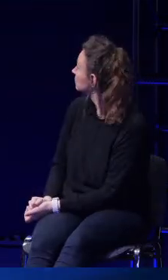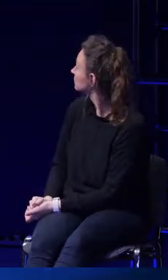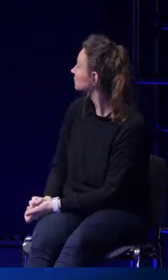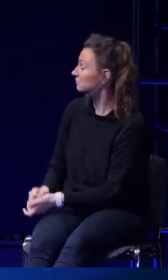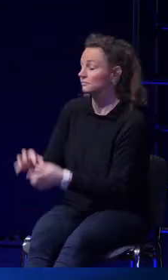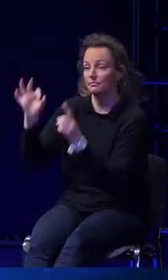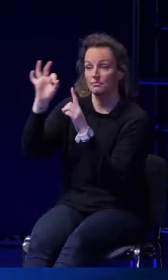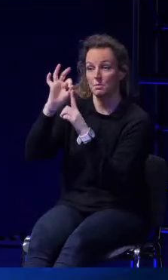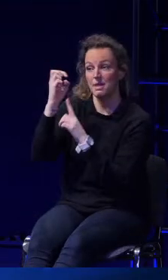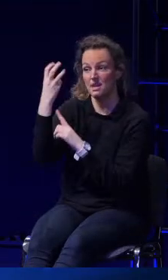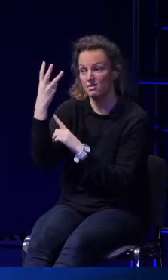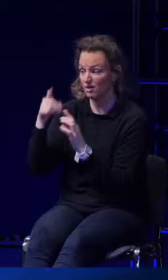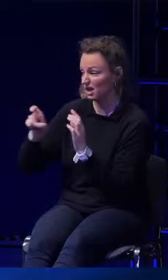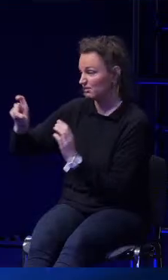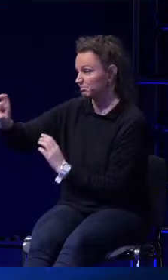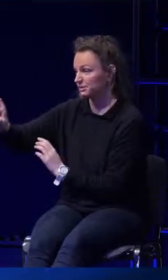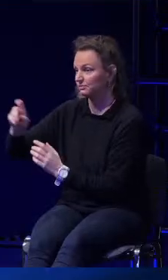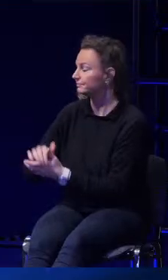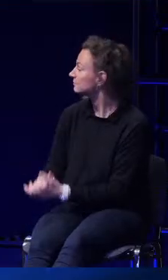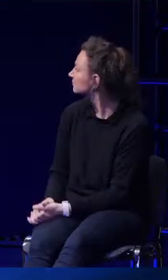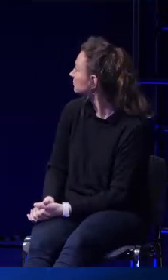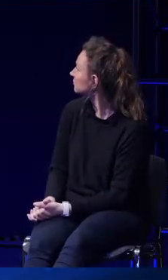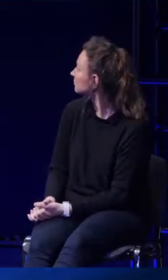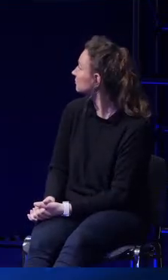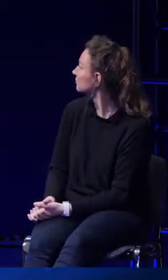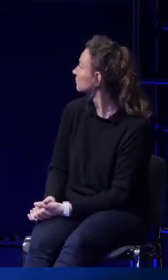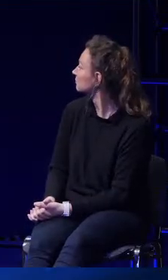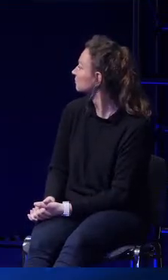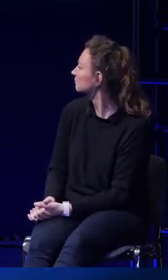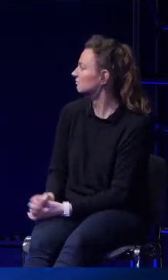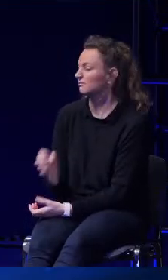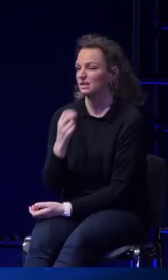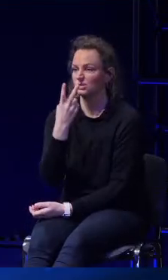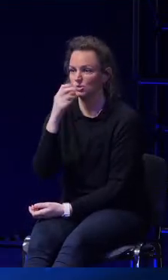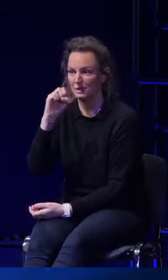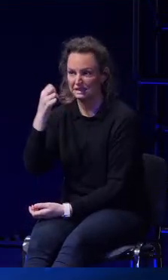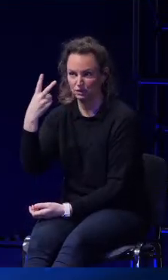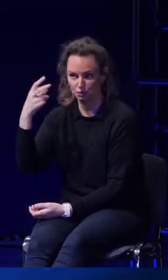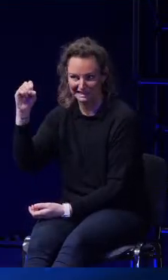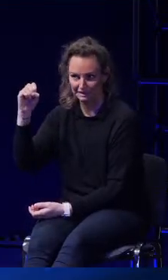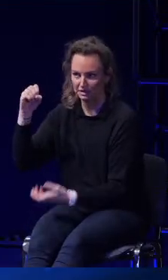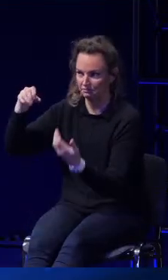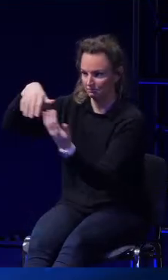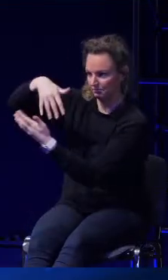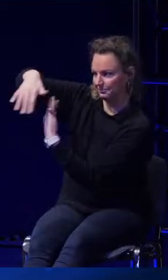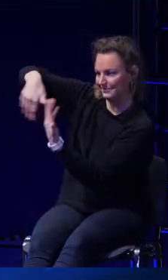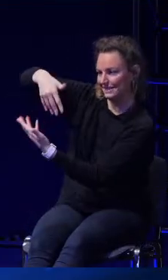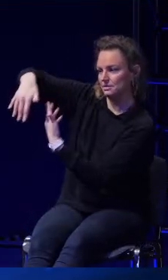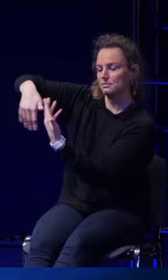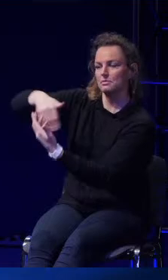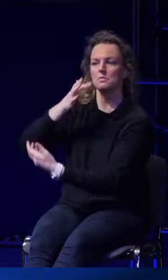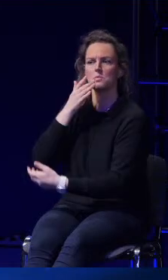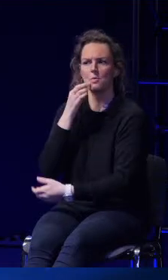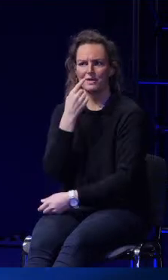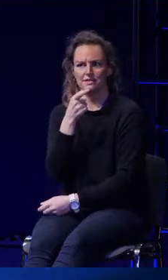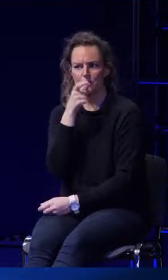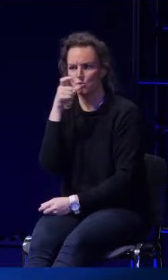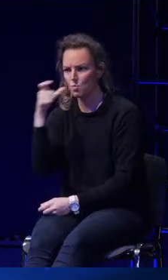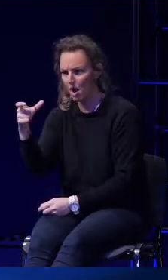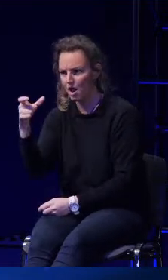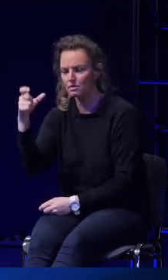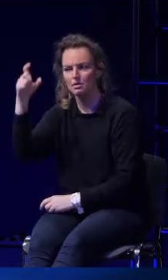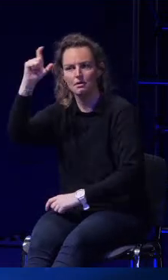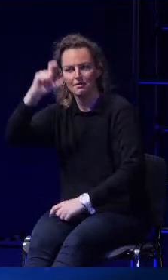P3, and that's Rec 2020. So when we say the word color of